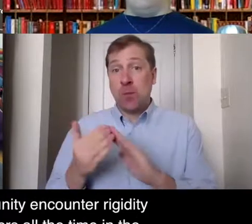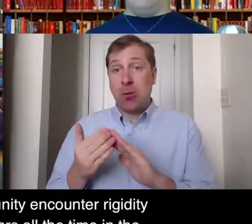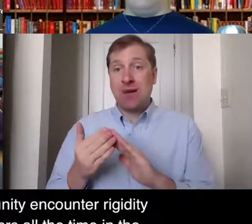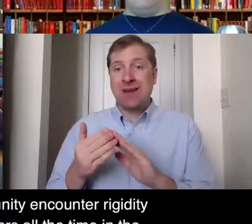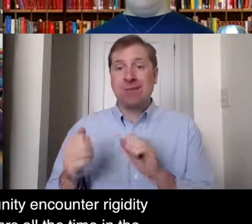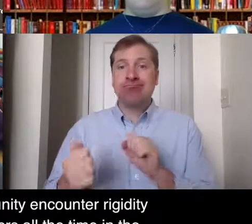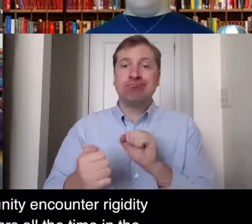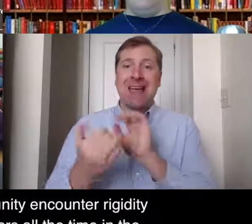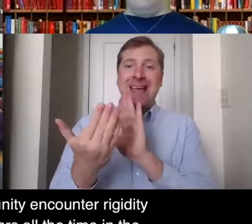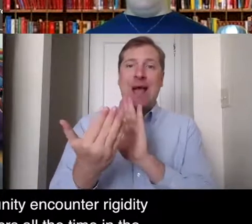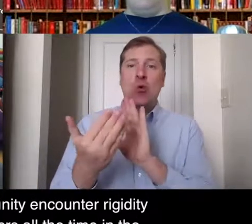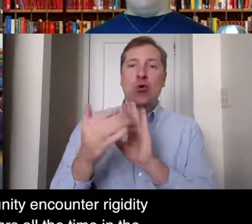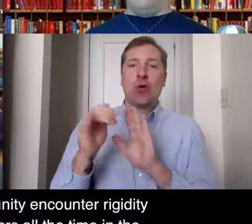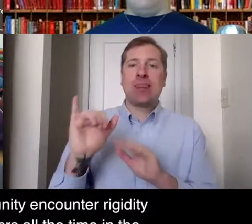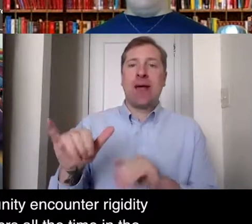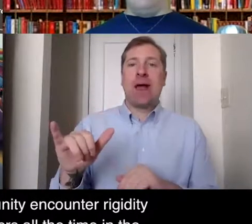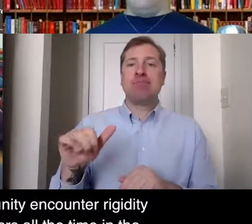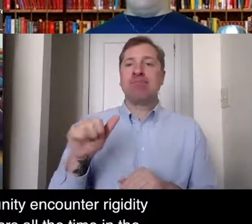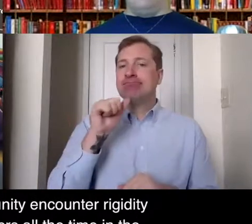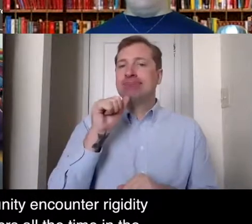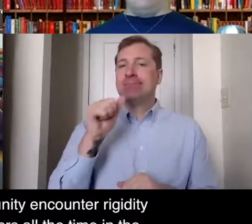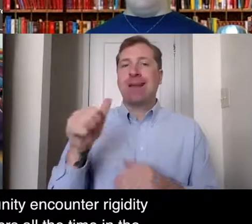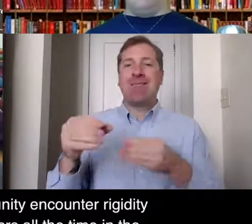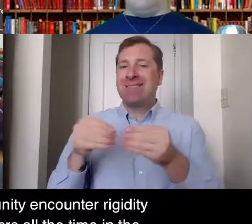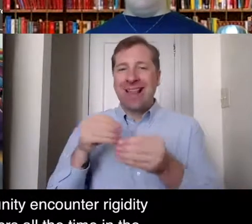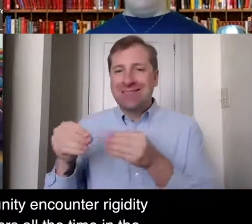encounter rigidity and attitudinal barriers